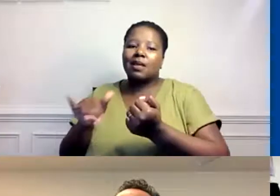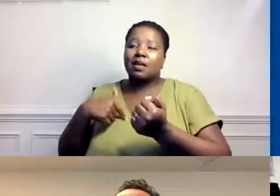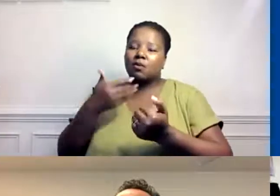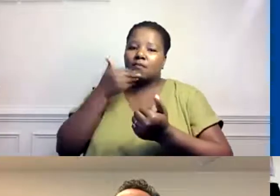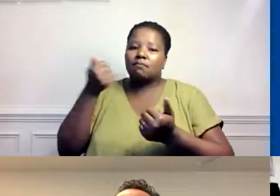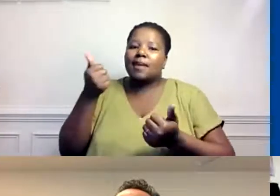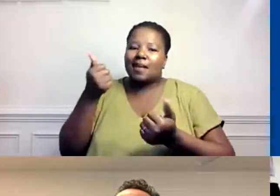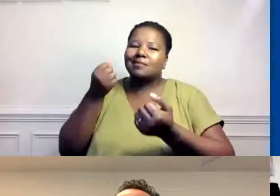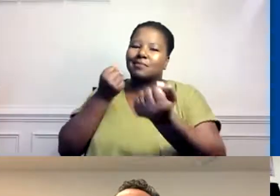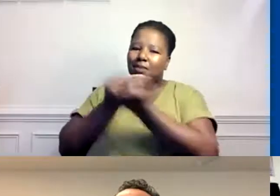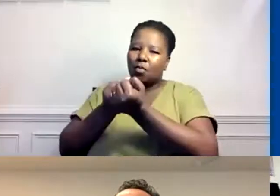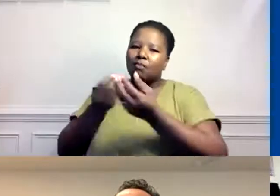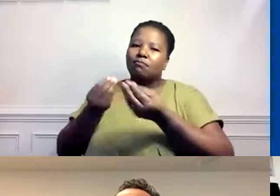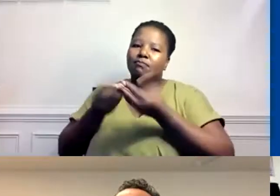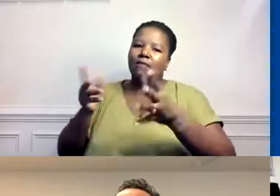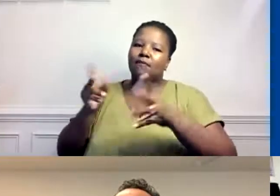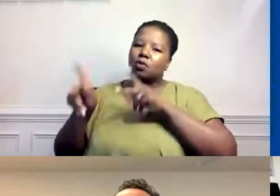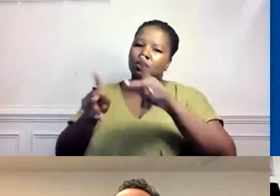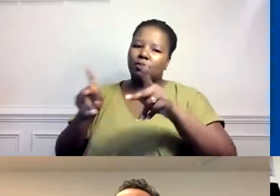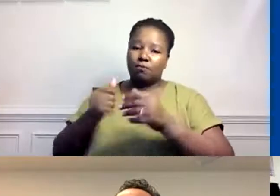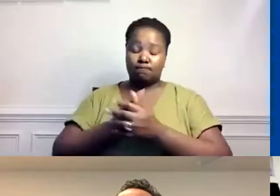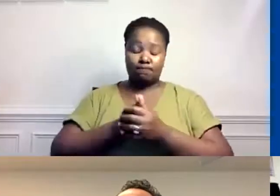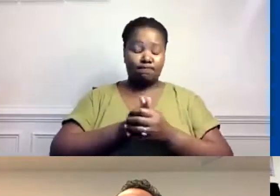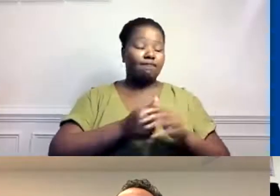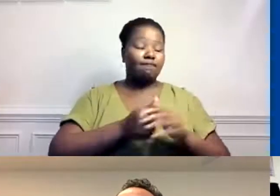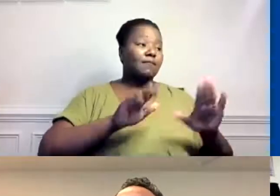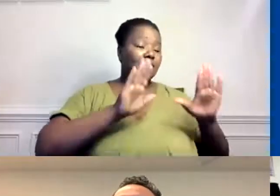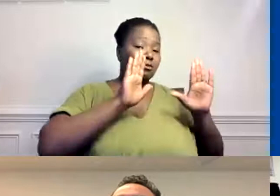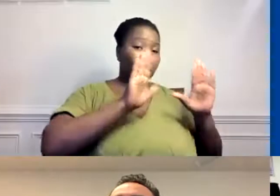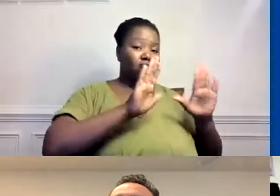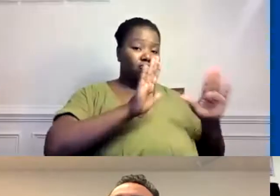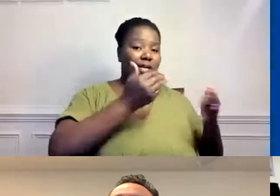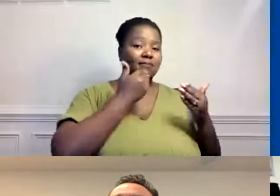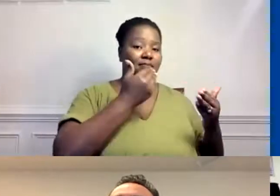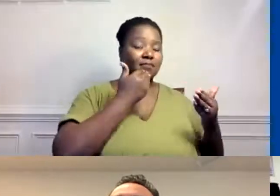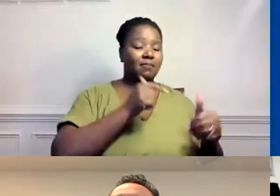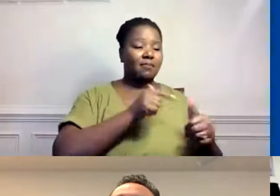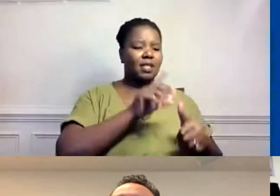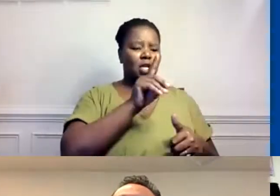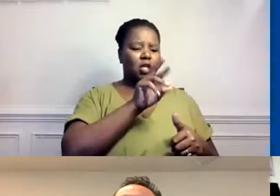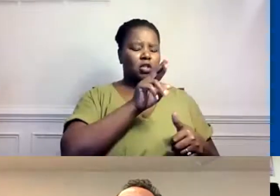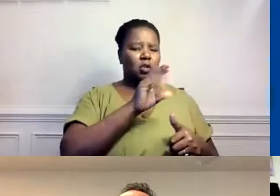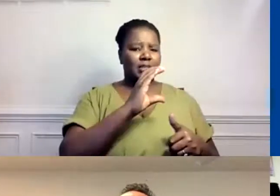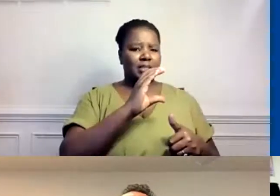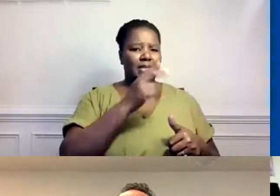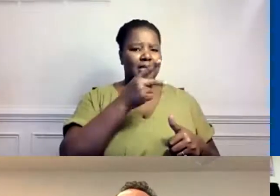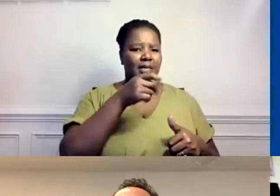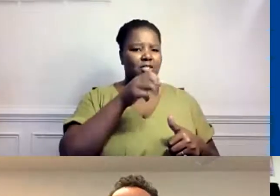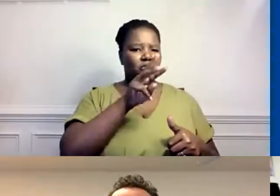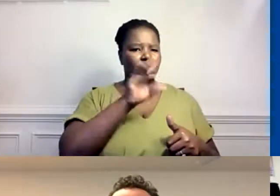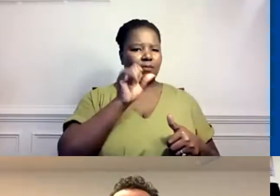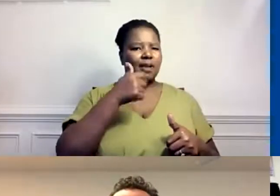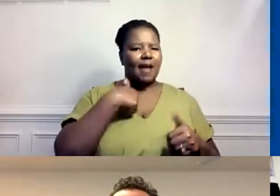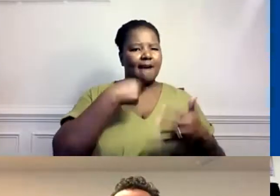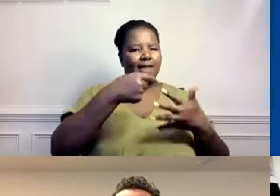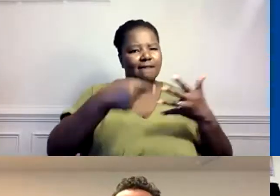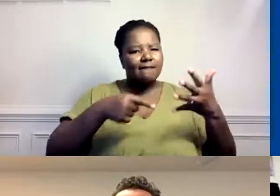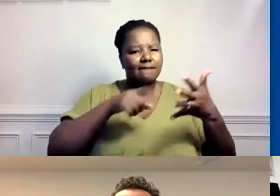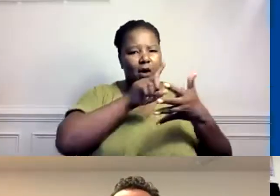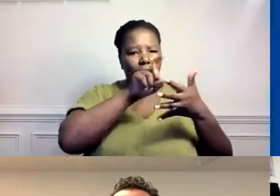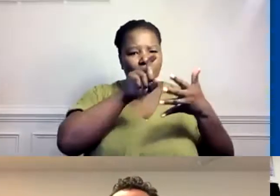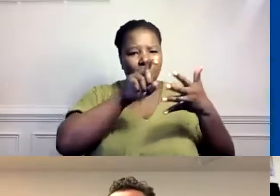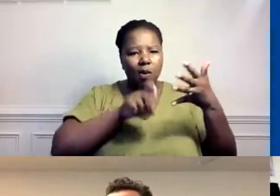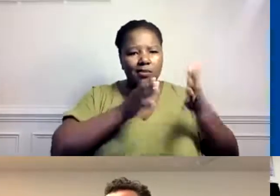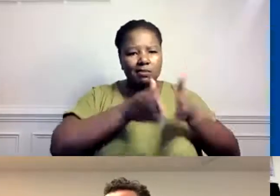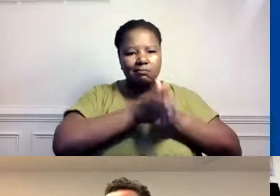for themselves. Absolutely, that's great. So Dr. Chapman, I have a couple of questions. I mean, there's obviously, besides the two